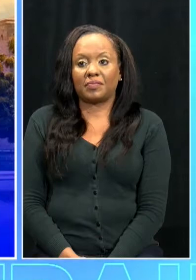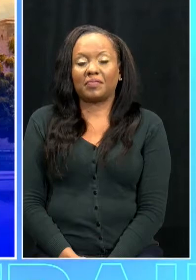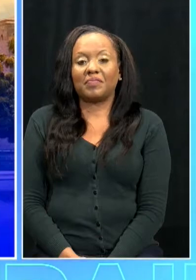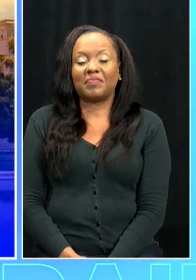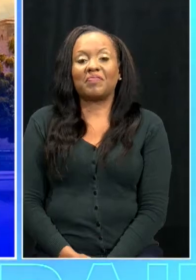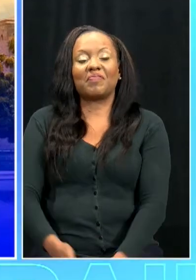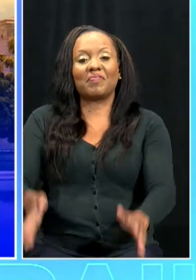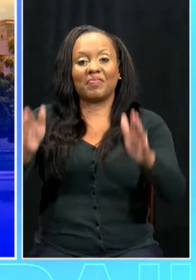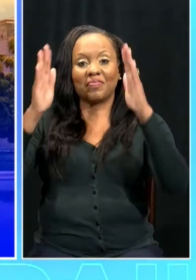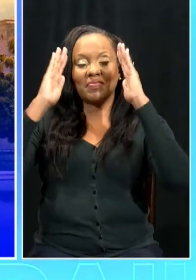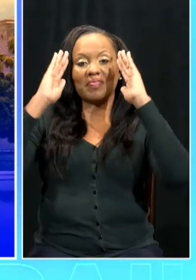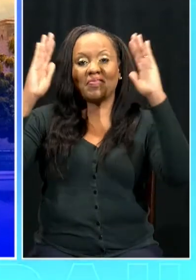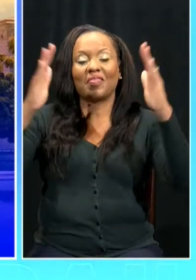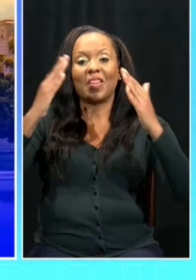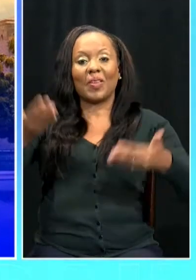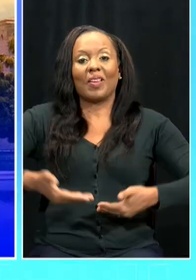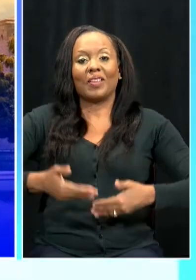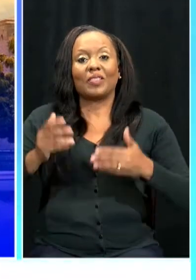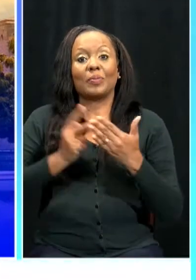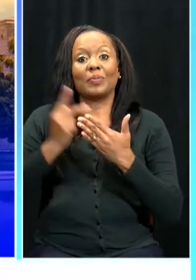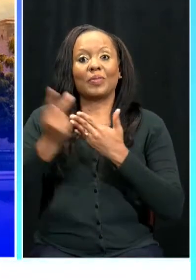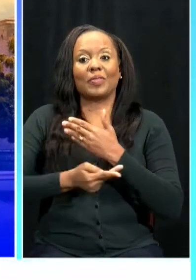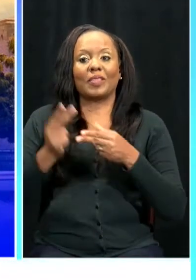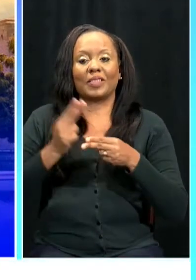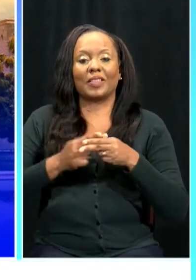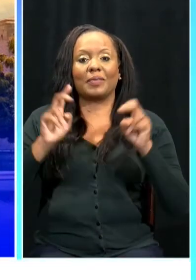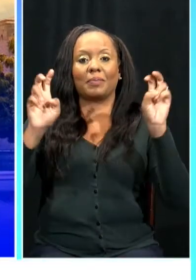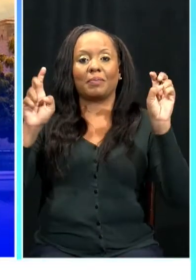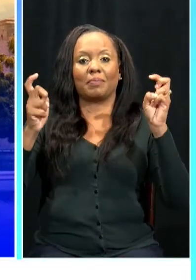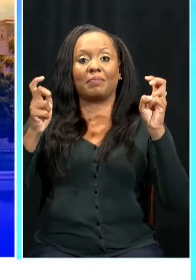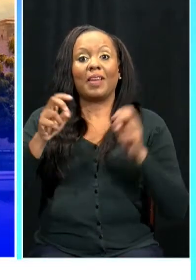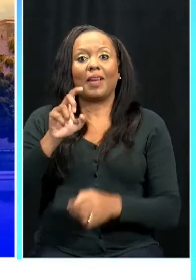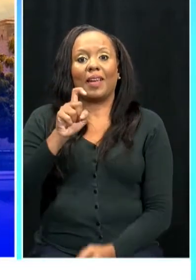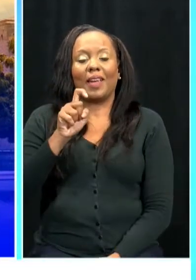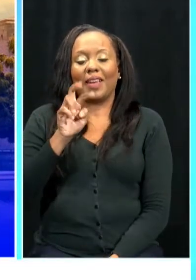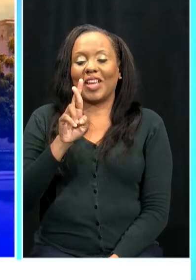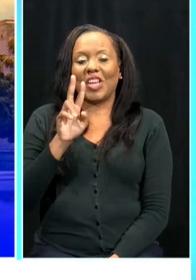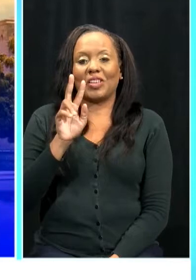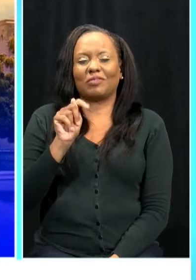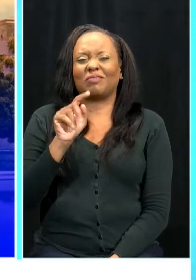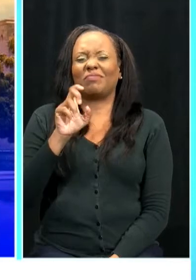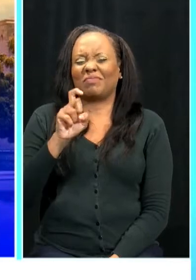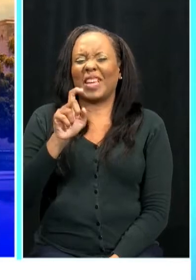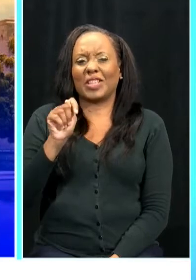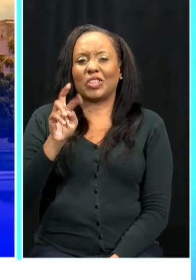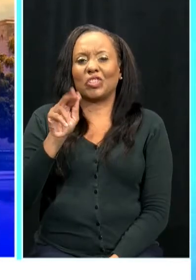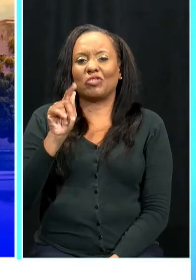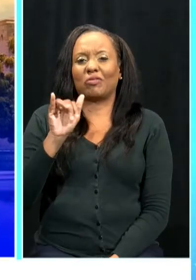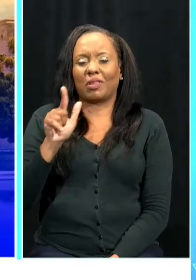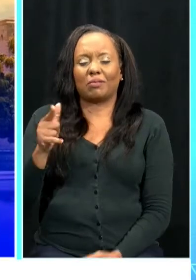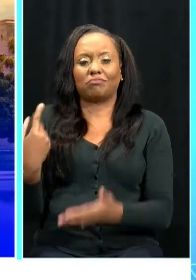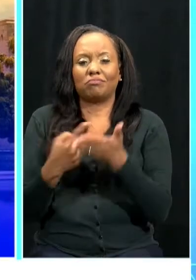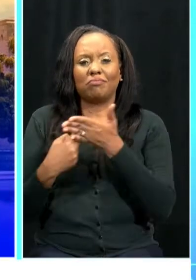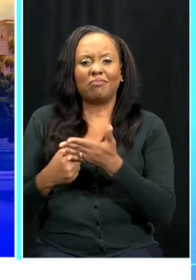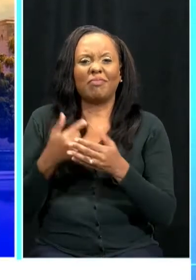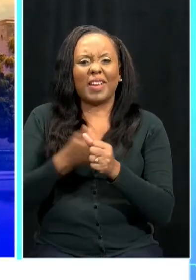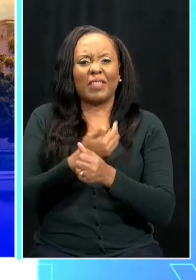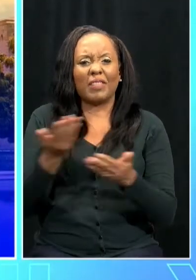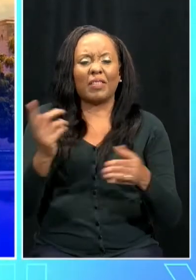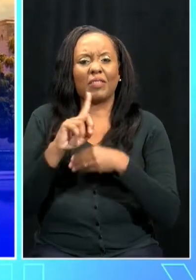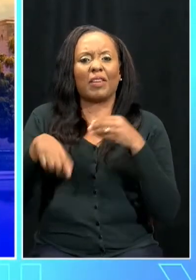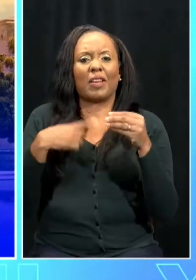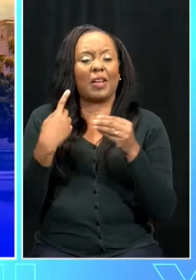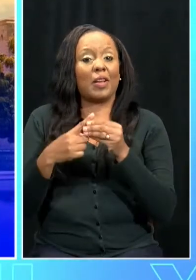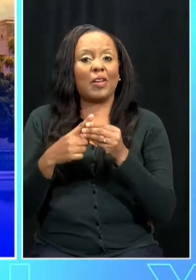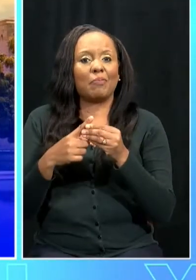there, and welcome to X-Trail, our political program where we look at everything that's happening on and off the campaign trail. The meetings have begun in